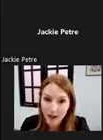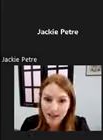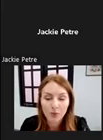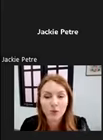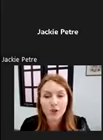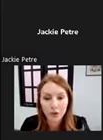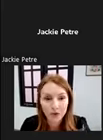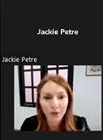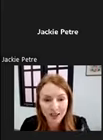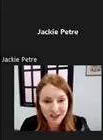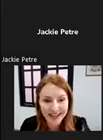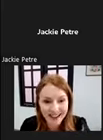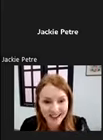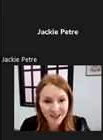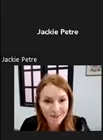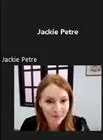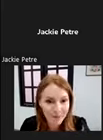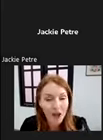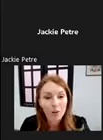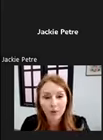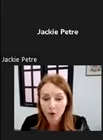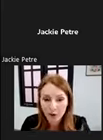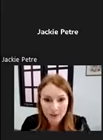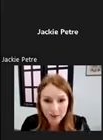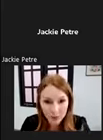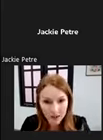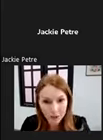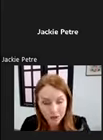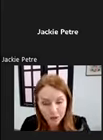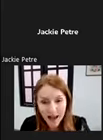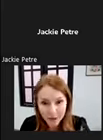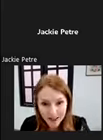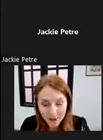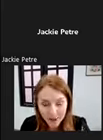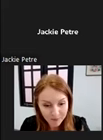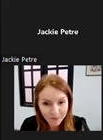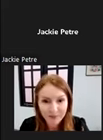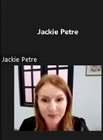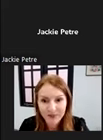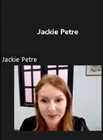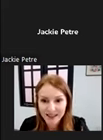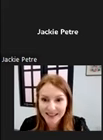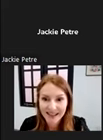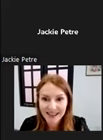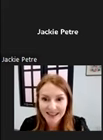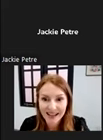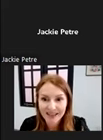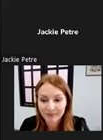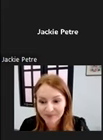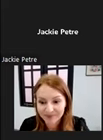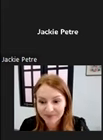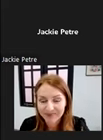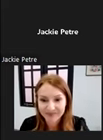And finally, we will close with questions and answers. Before we jump in, we're going to review some housekeeping. You can see the next